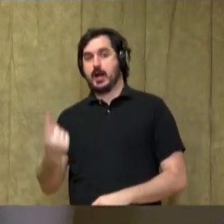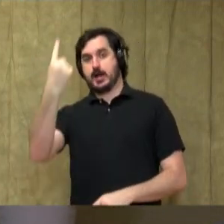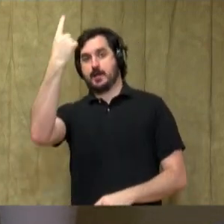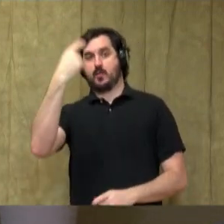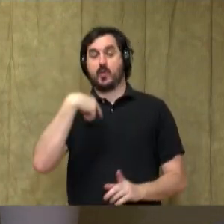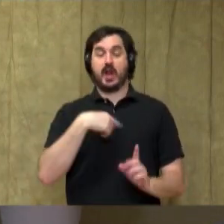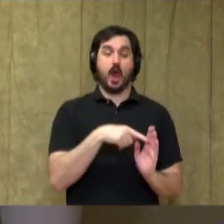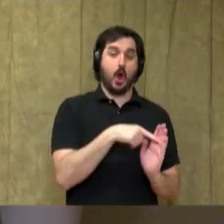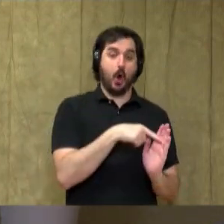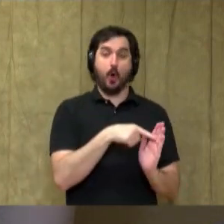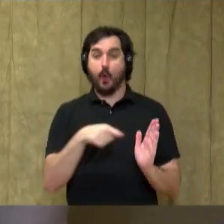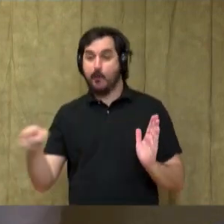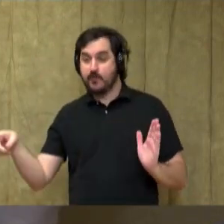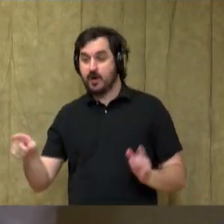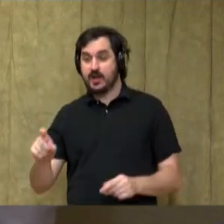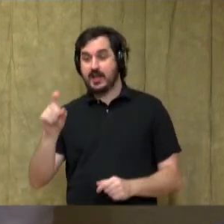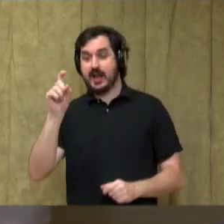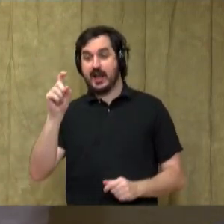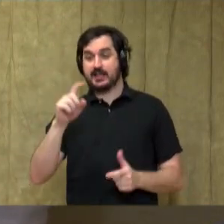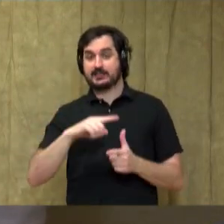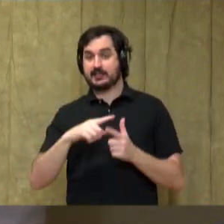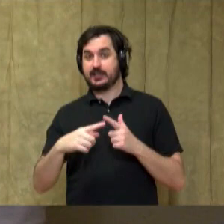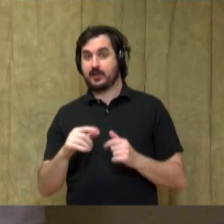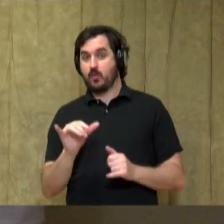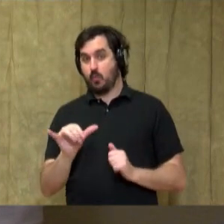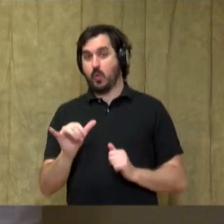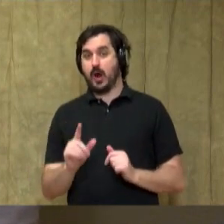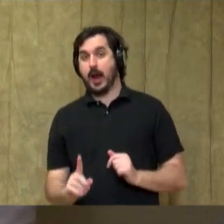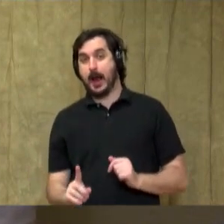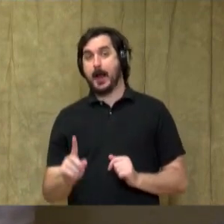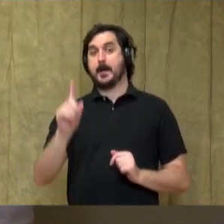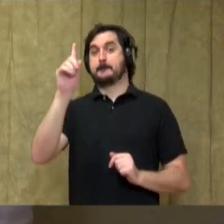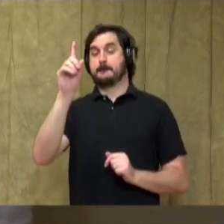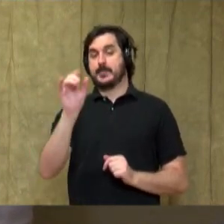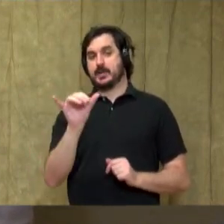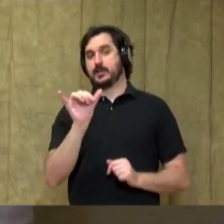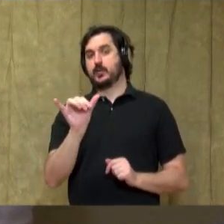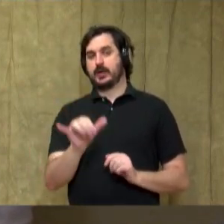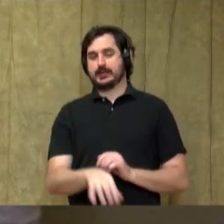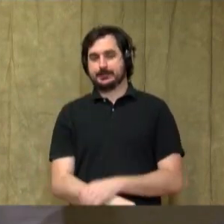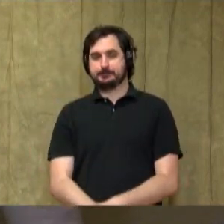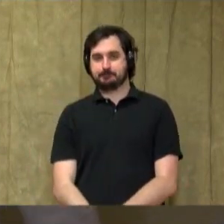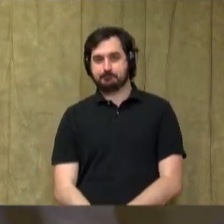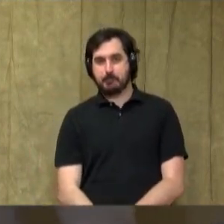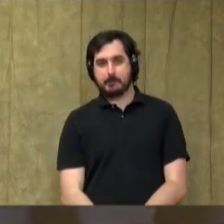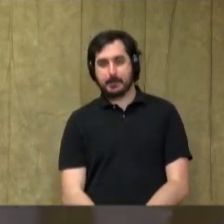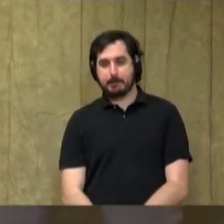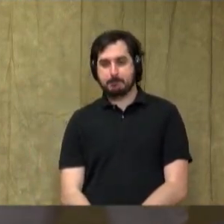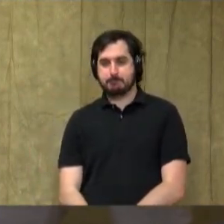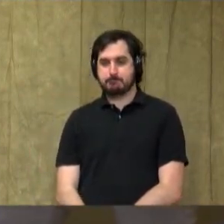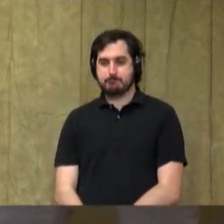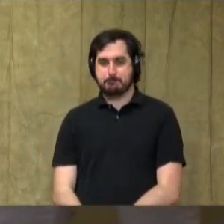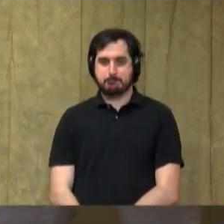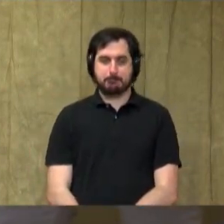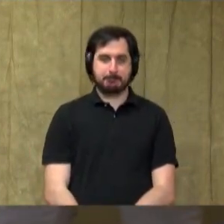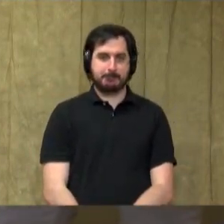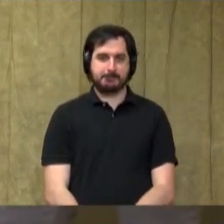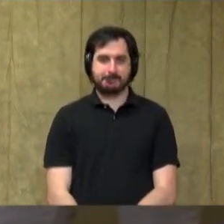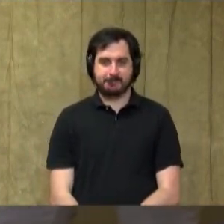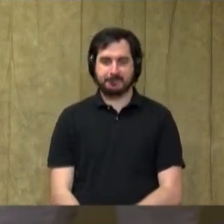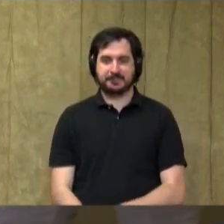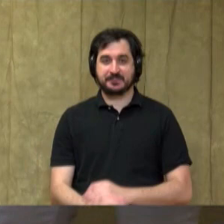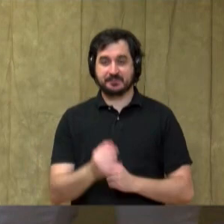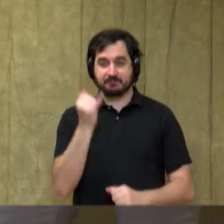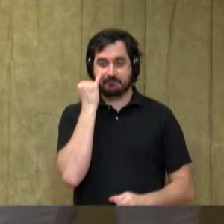on the X, then up on the Y. All right? So if you move